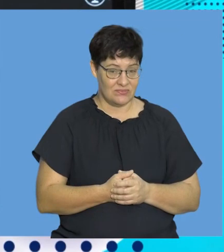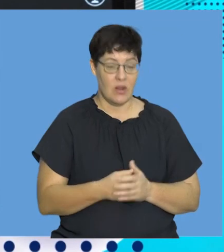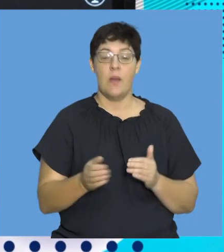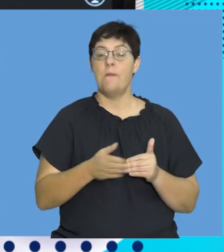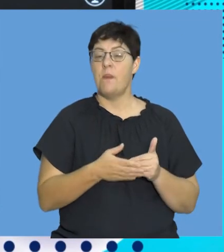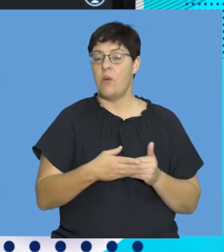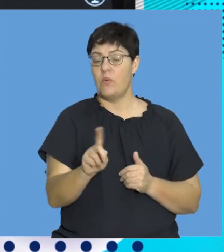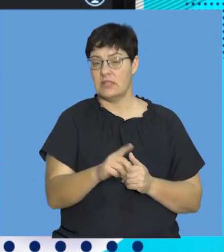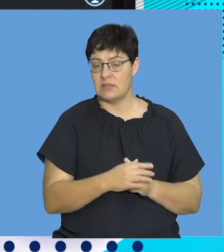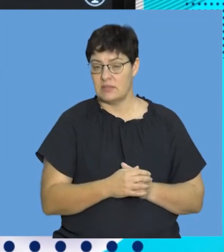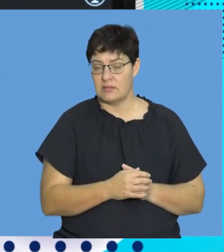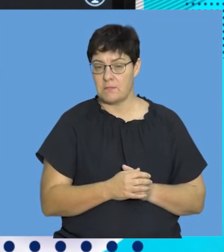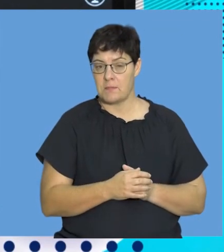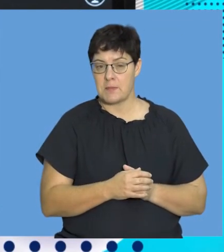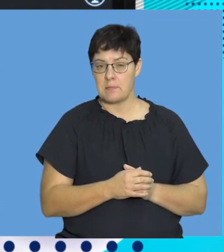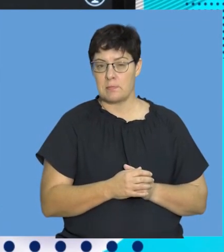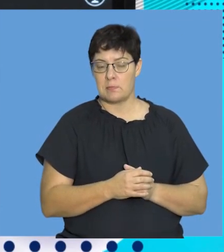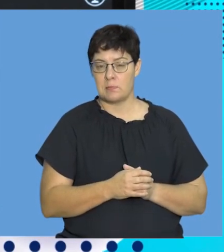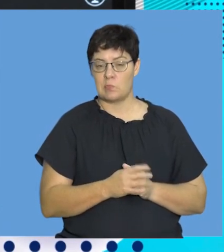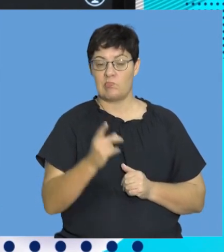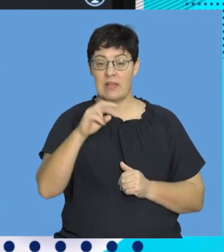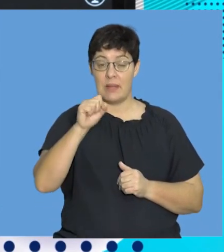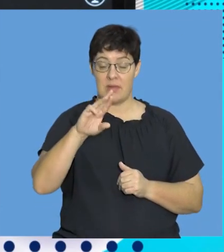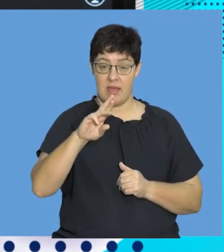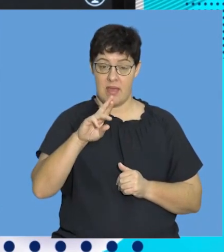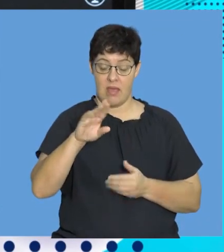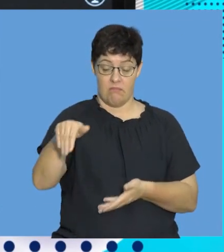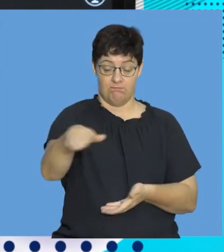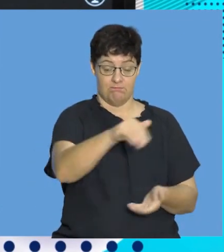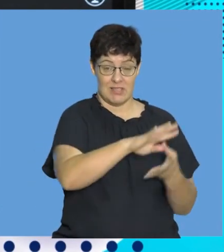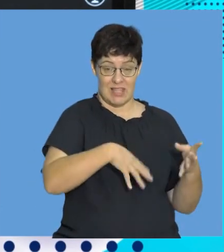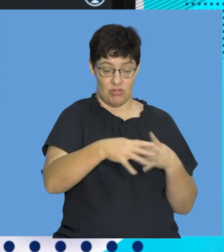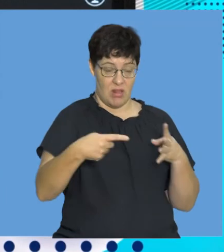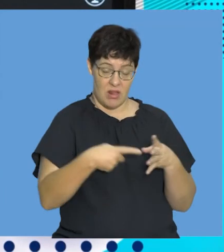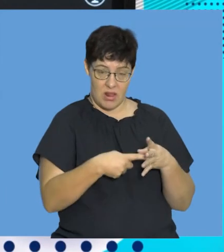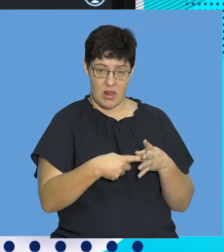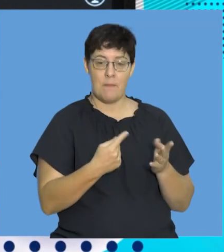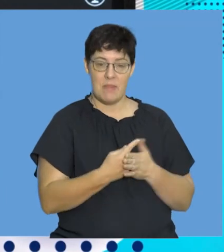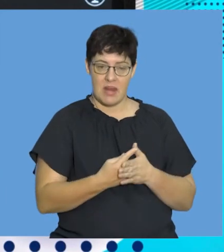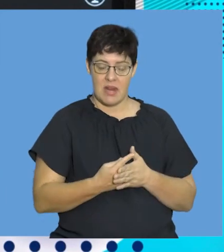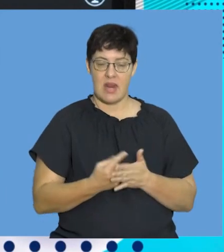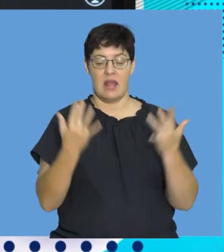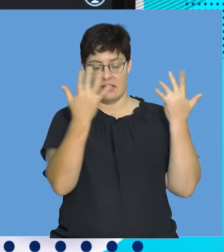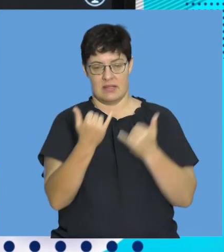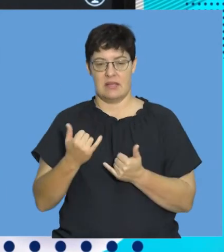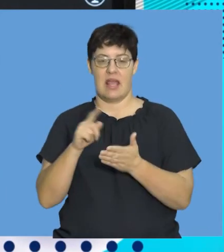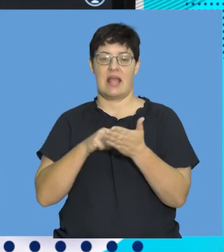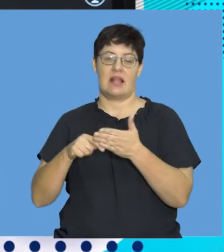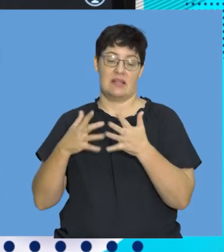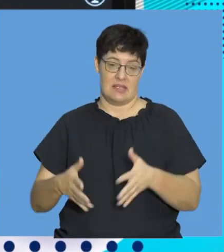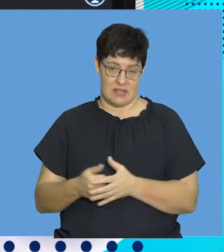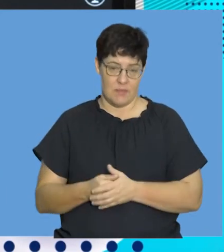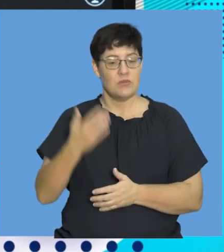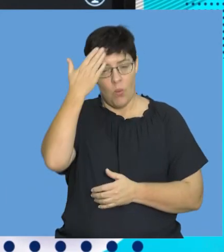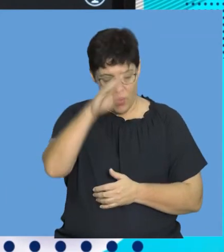is part of your debtors collection schedule is a calculator skill. You need to know how to